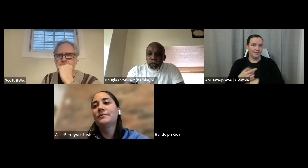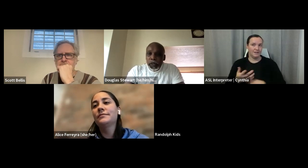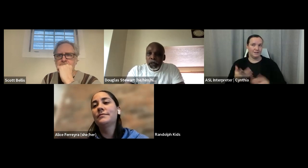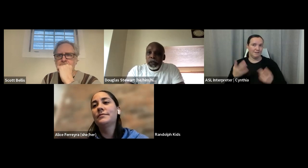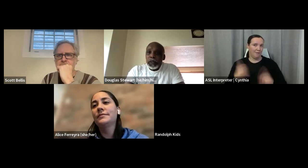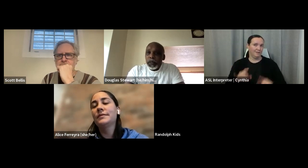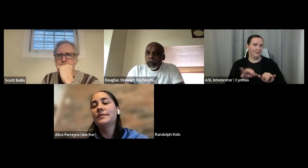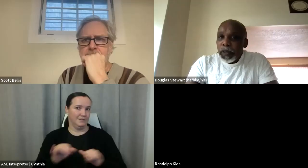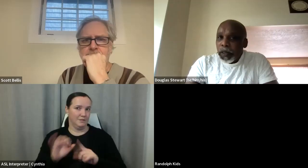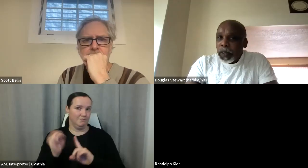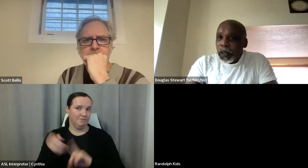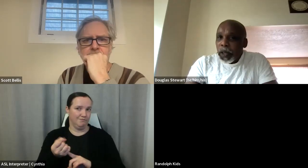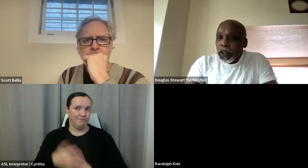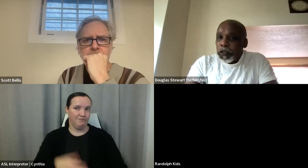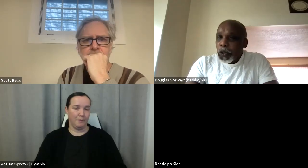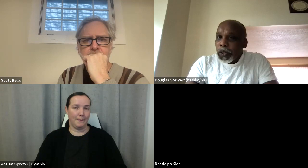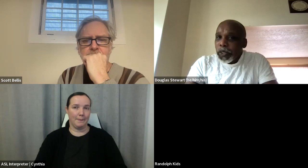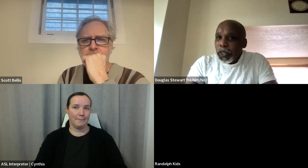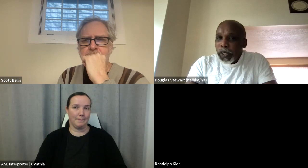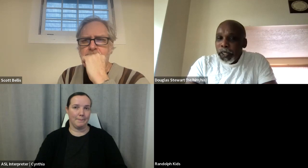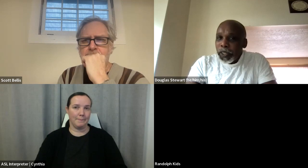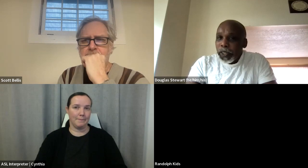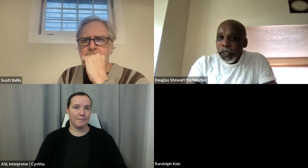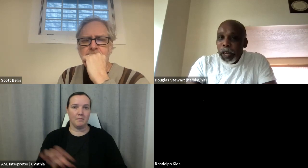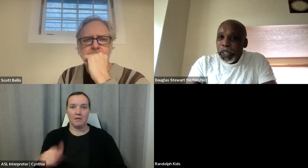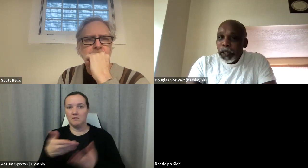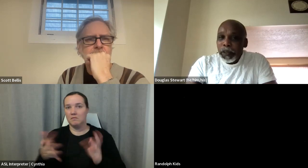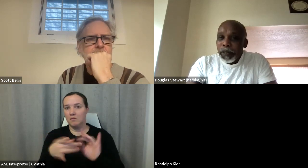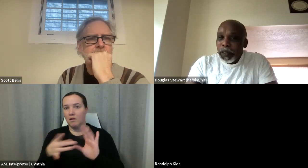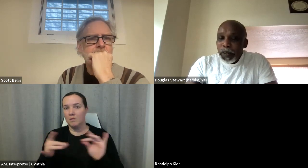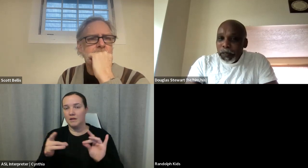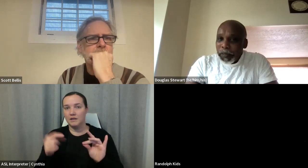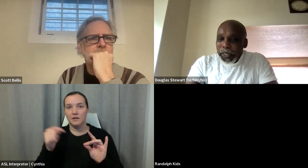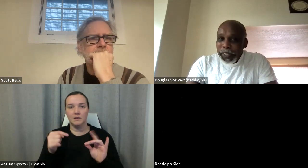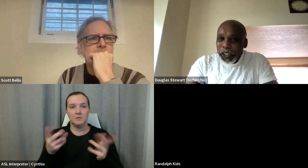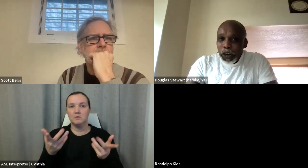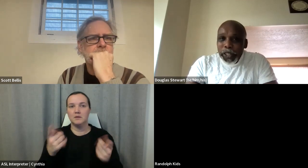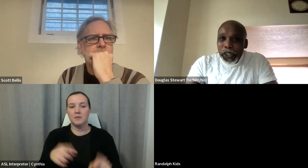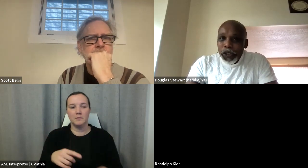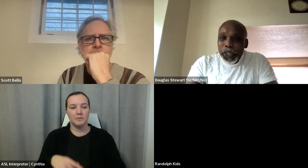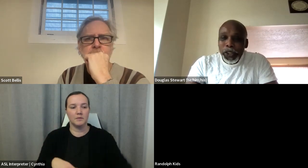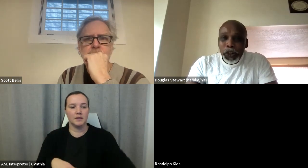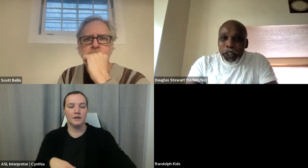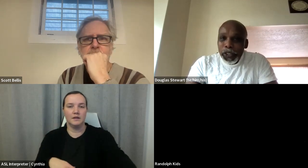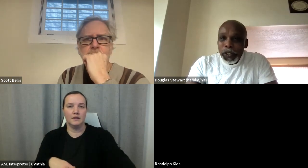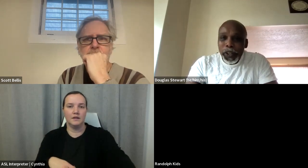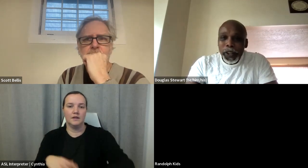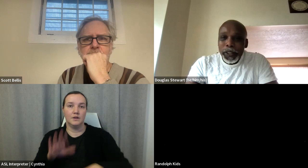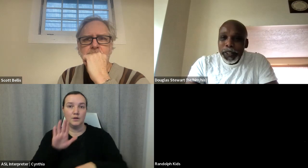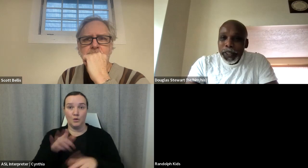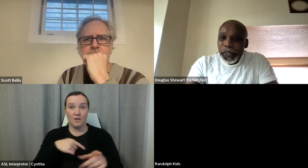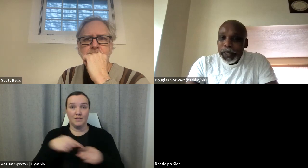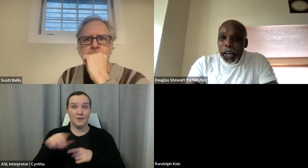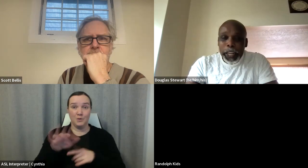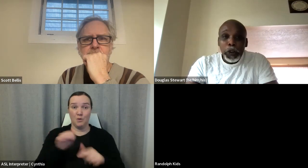Thank you, Alice. Other folks, this is happening in your industry, your rehearsal